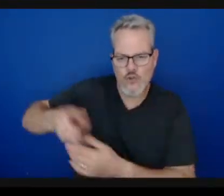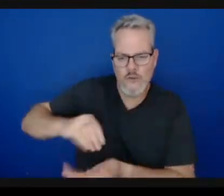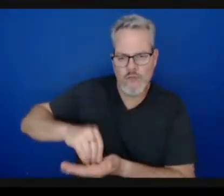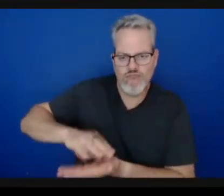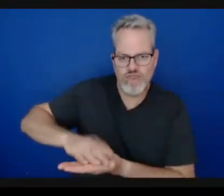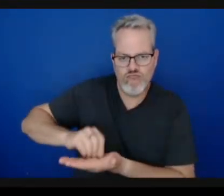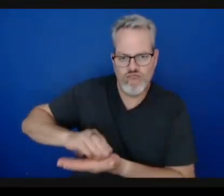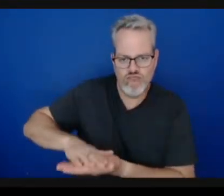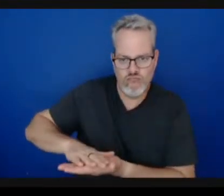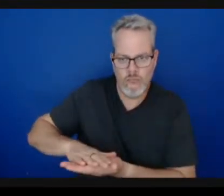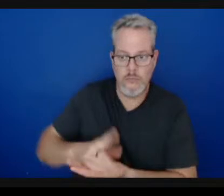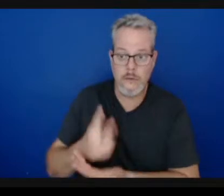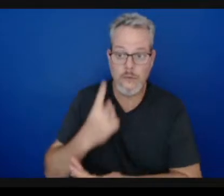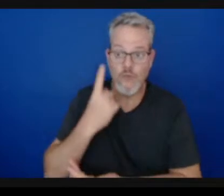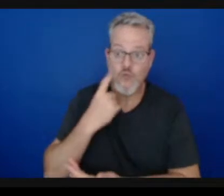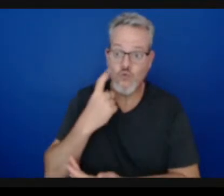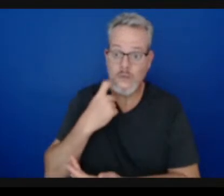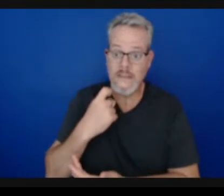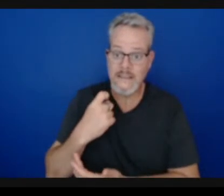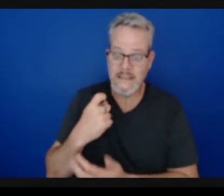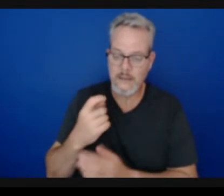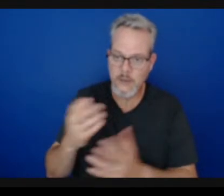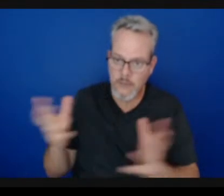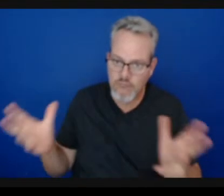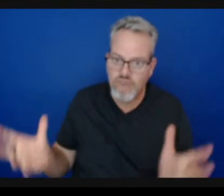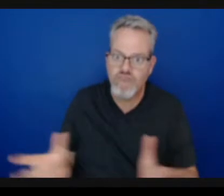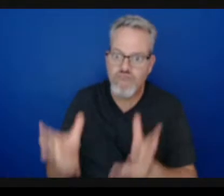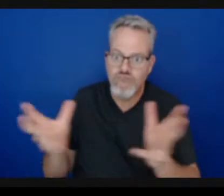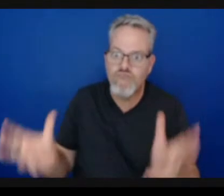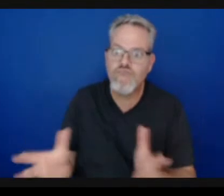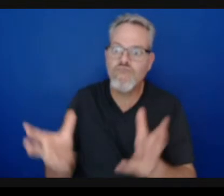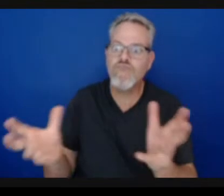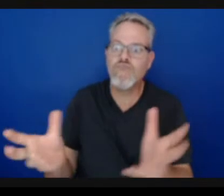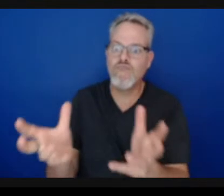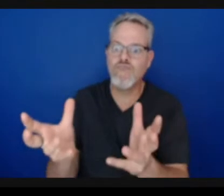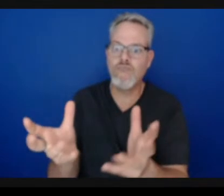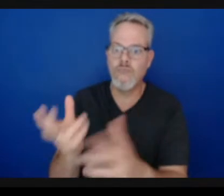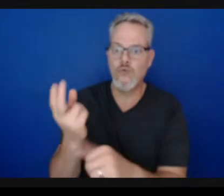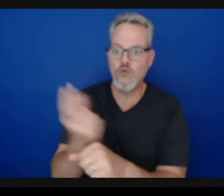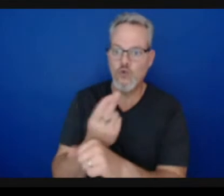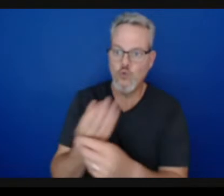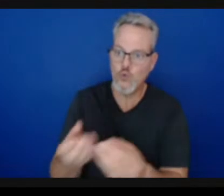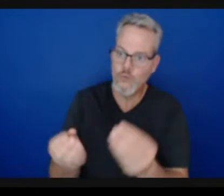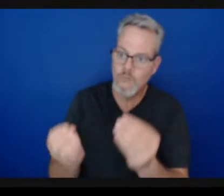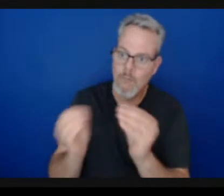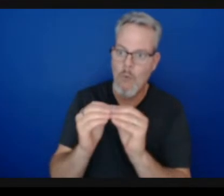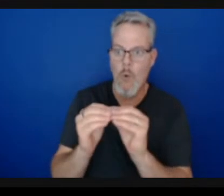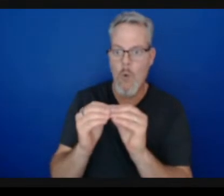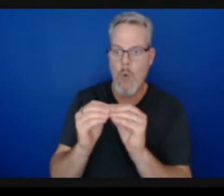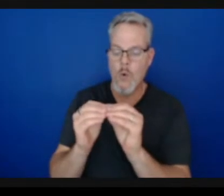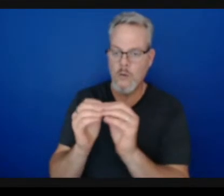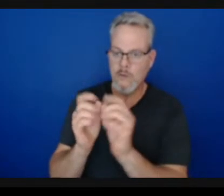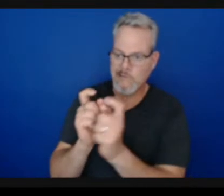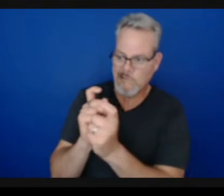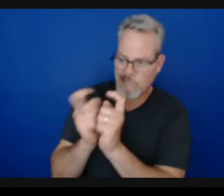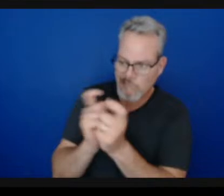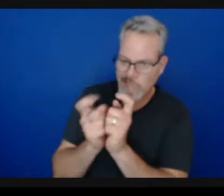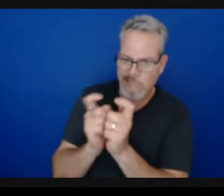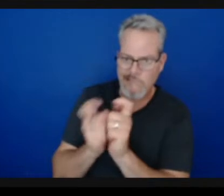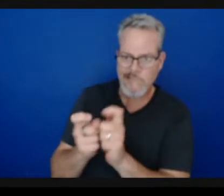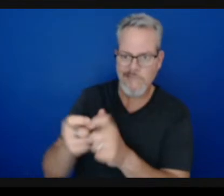So, and then more recently, there's been a push by the Board of Geographic Names to correct the